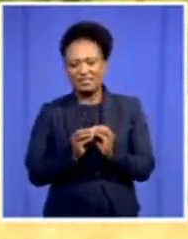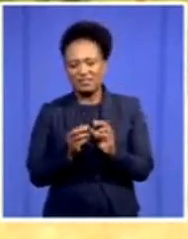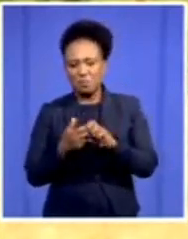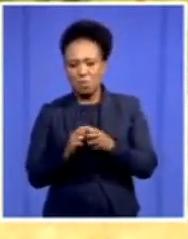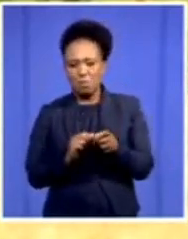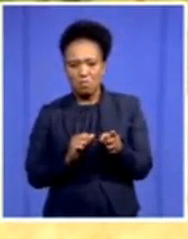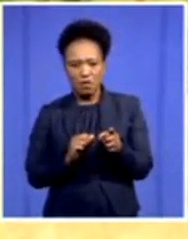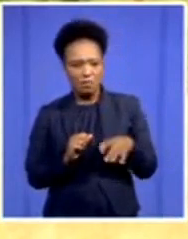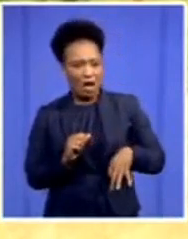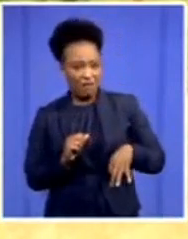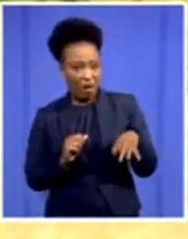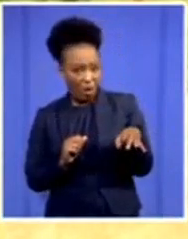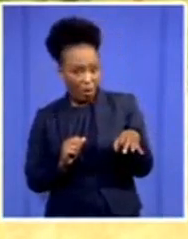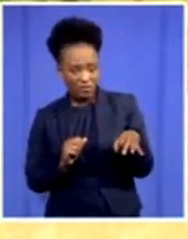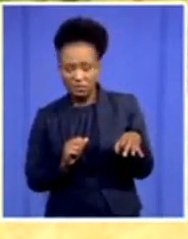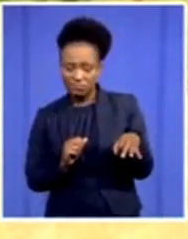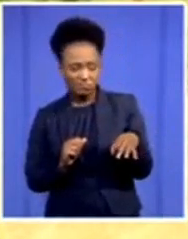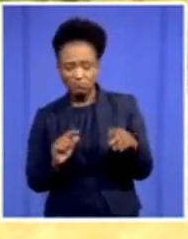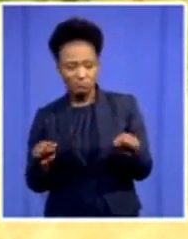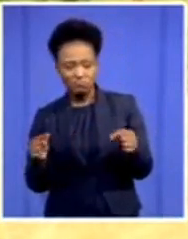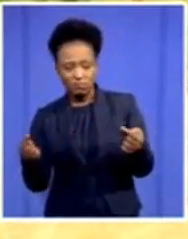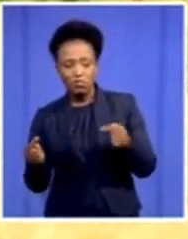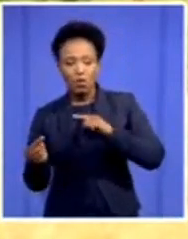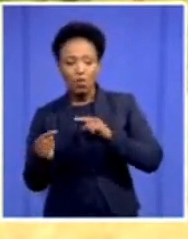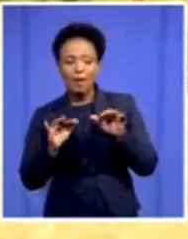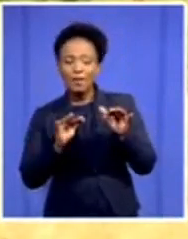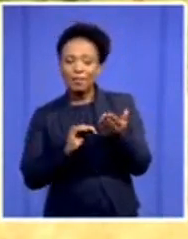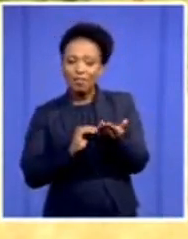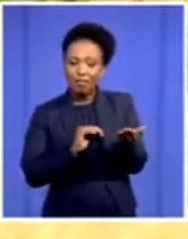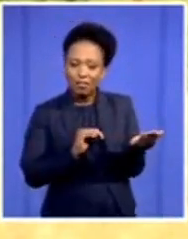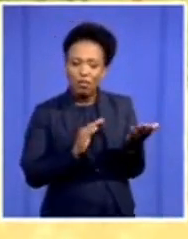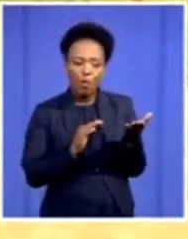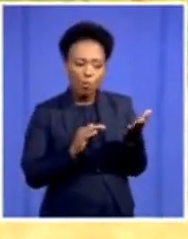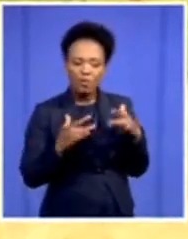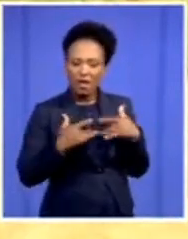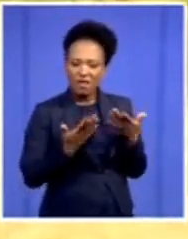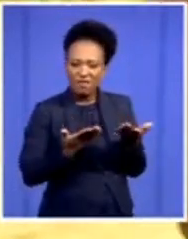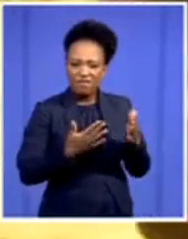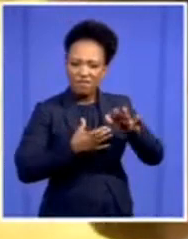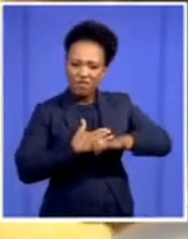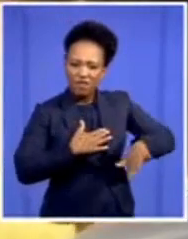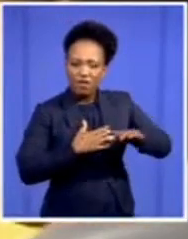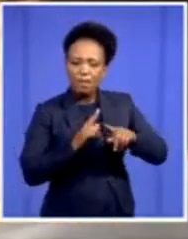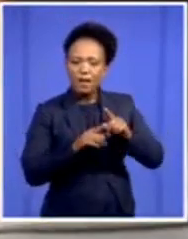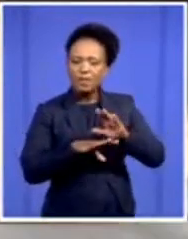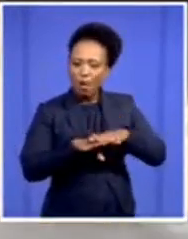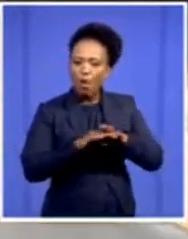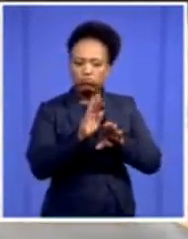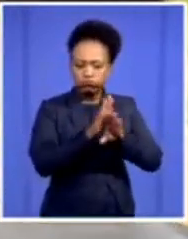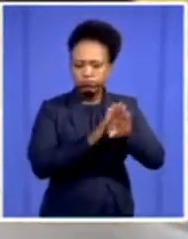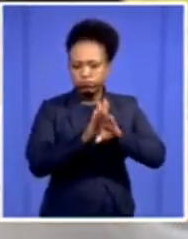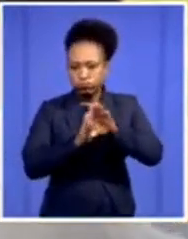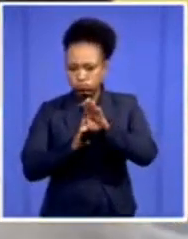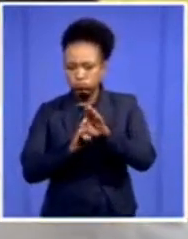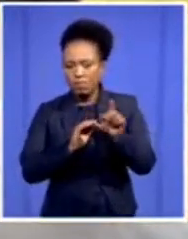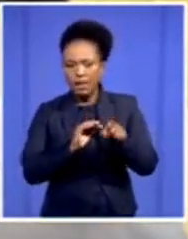the development and the people that are in Lephalale without extra development that must be brought. And Mr. Jeleni, as we wrap, tell me